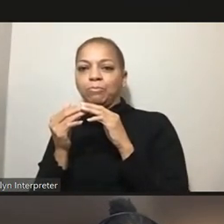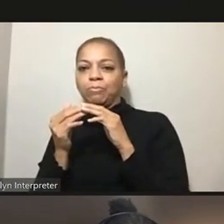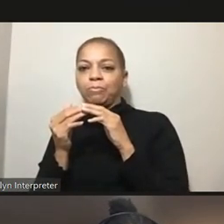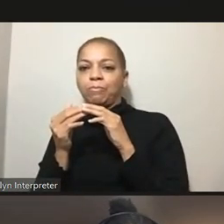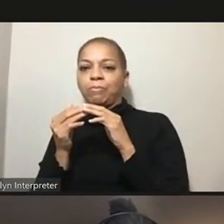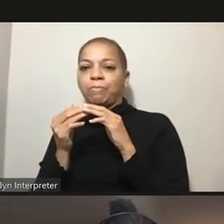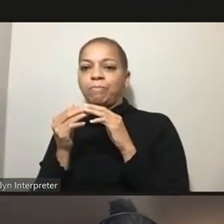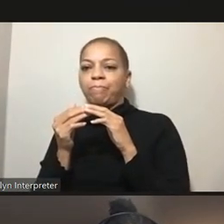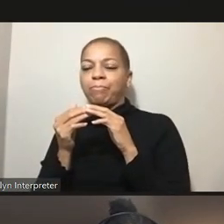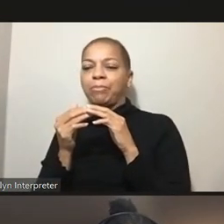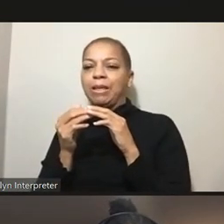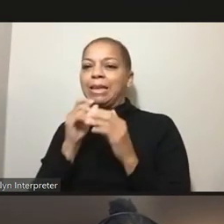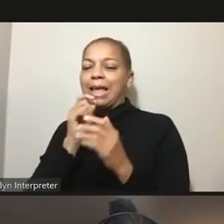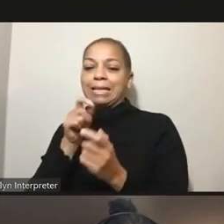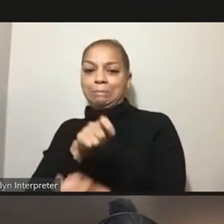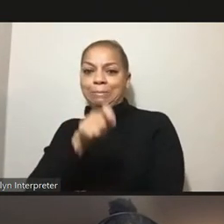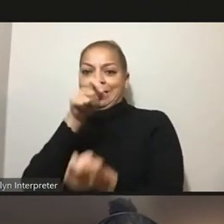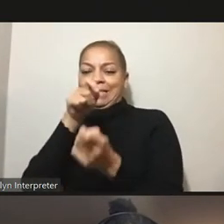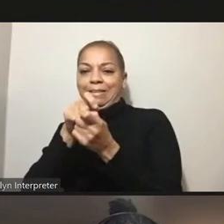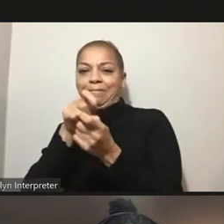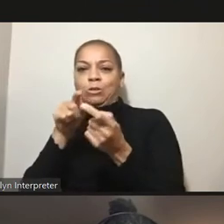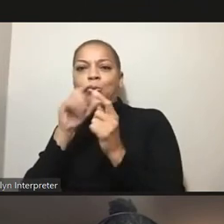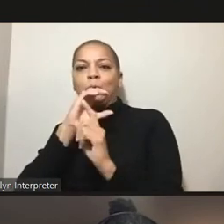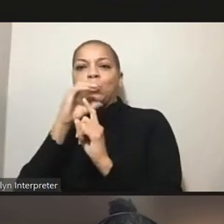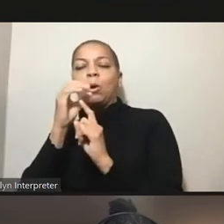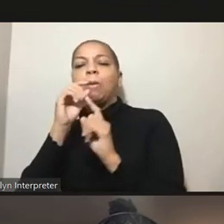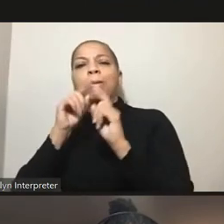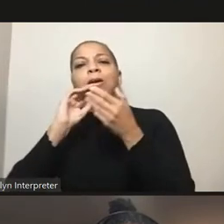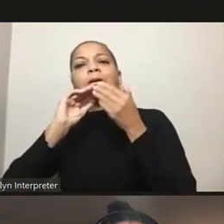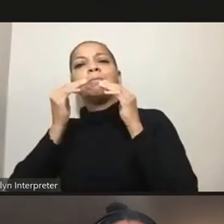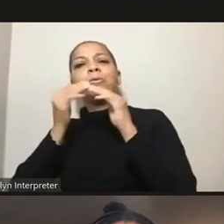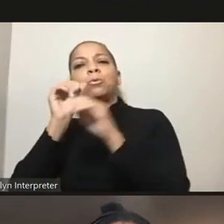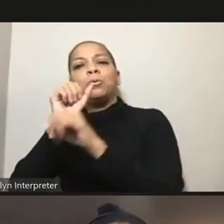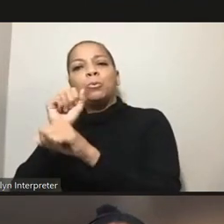It isn't specific to culture, but community work.